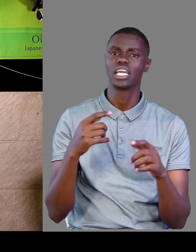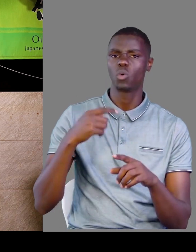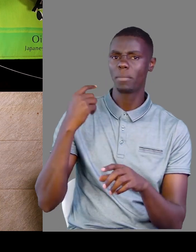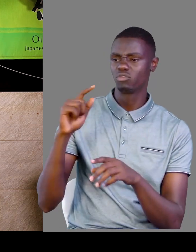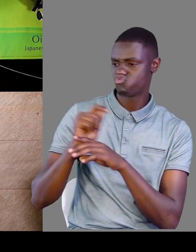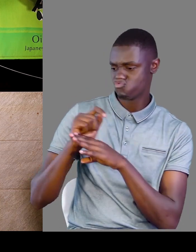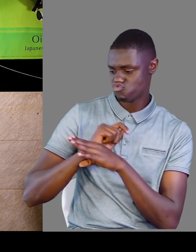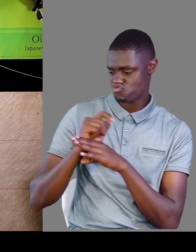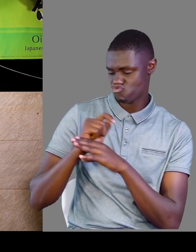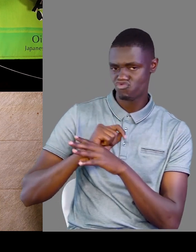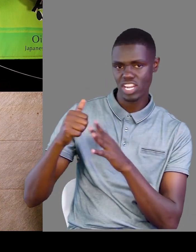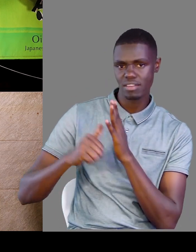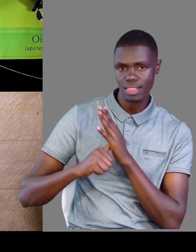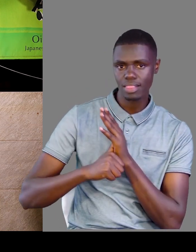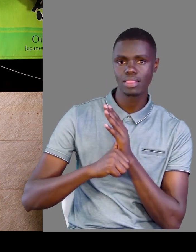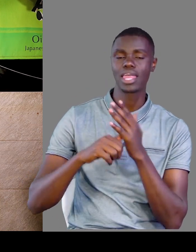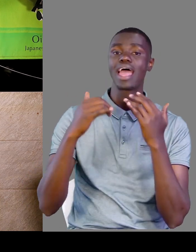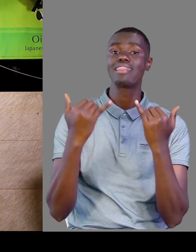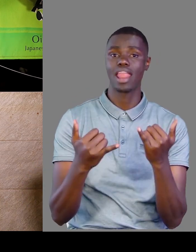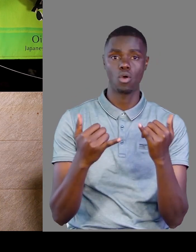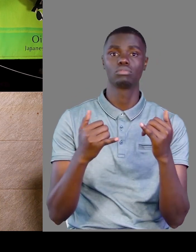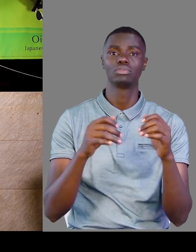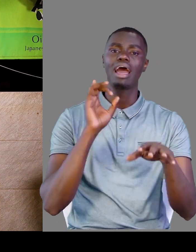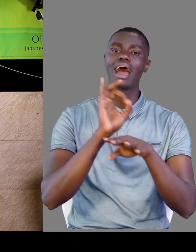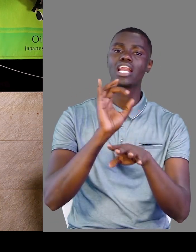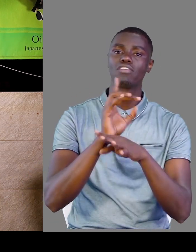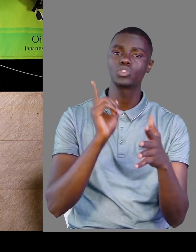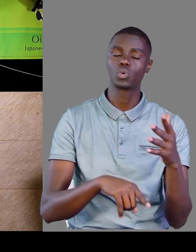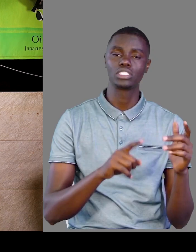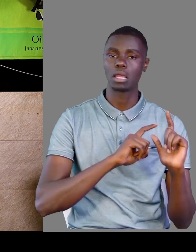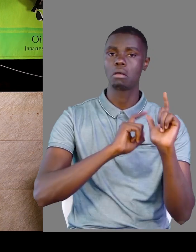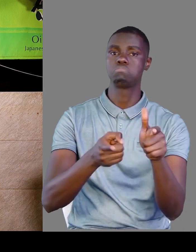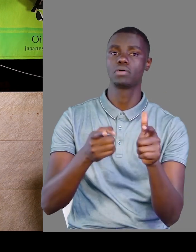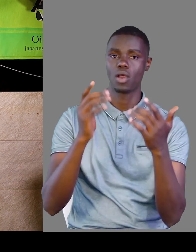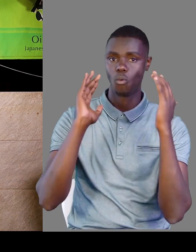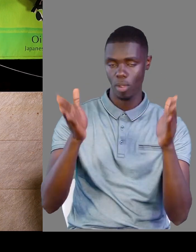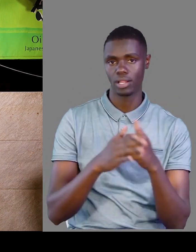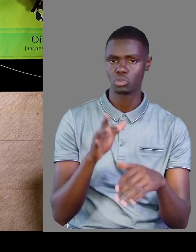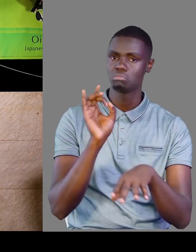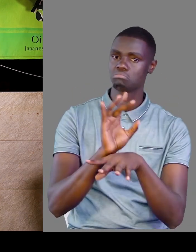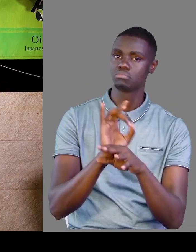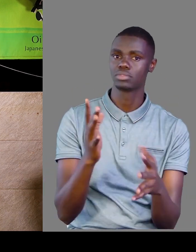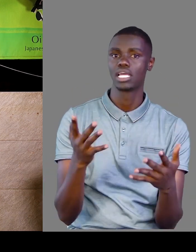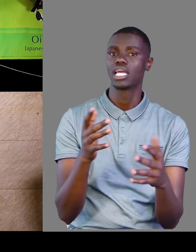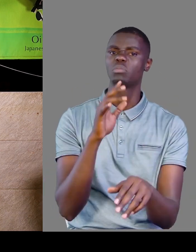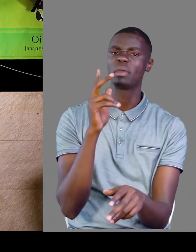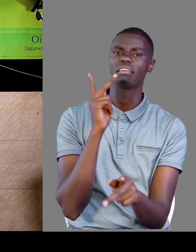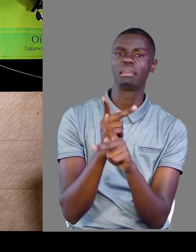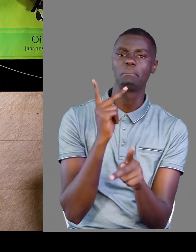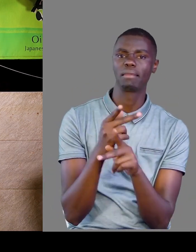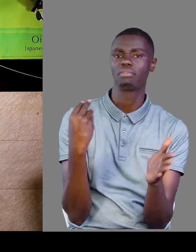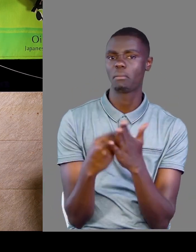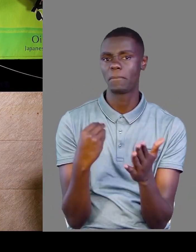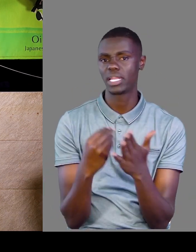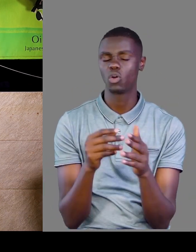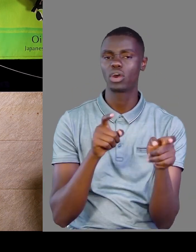What advice can you give to them in terms of now you're going to get a reward? What advice can you give to them in terms of maintaining their finances